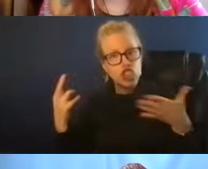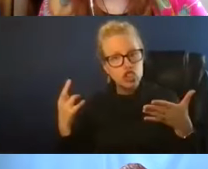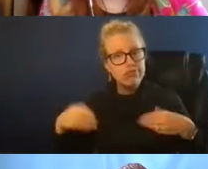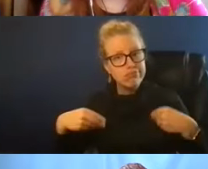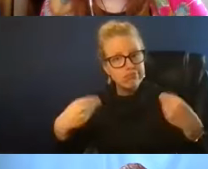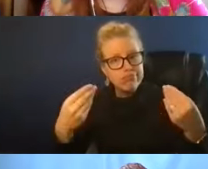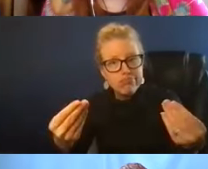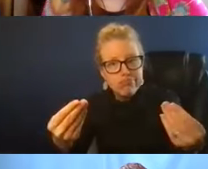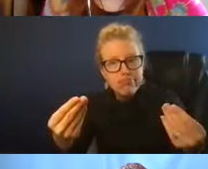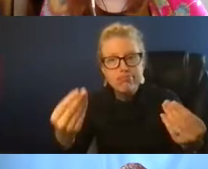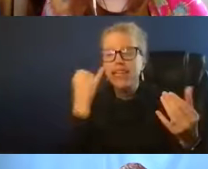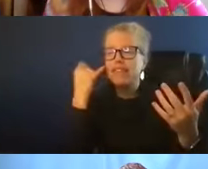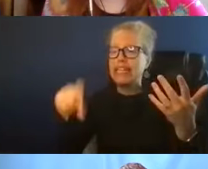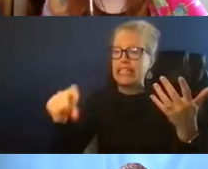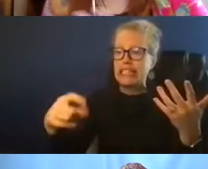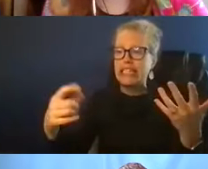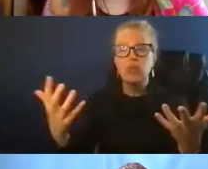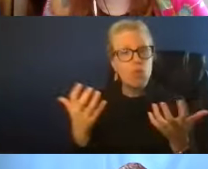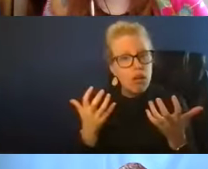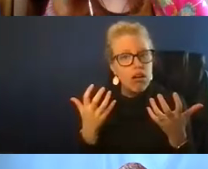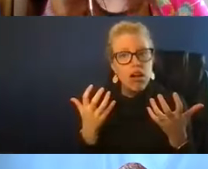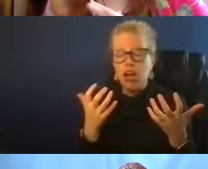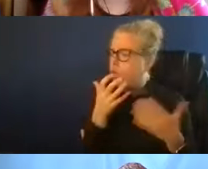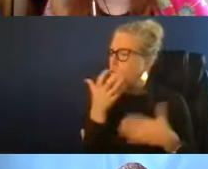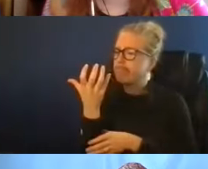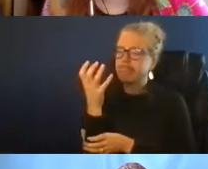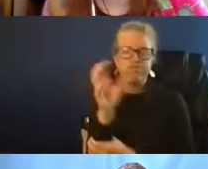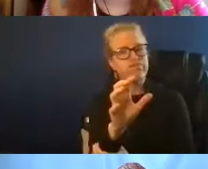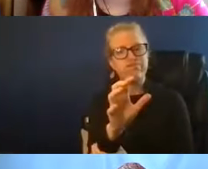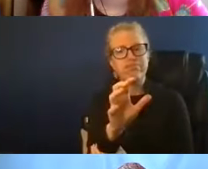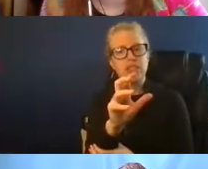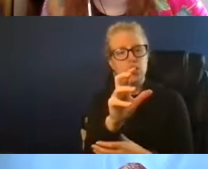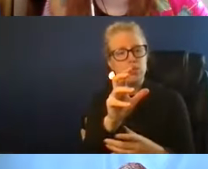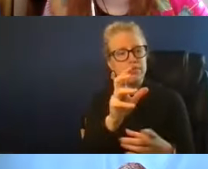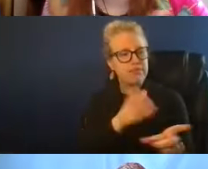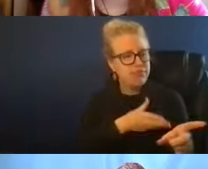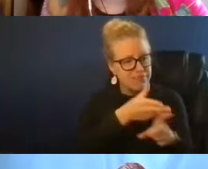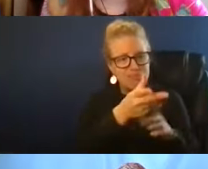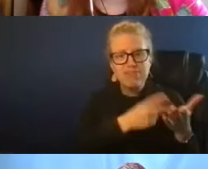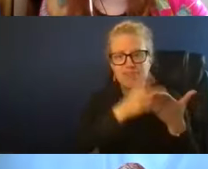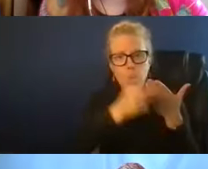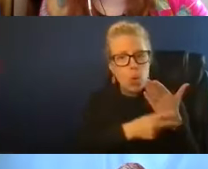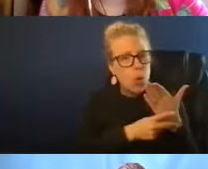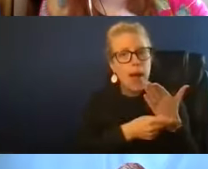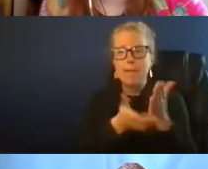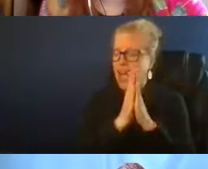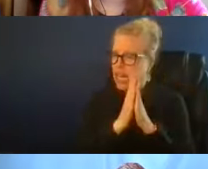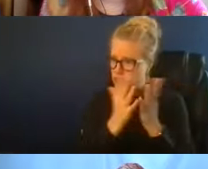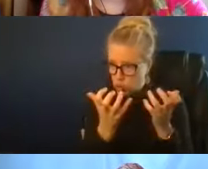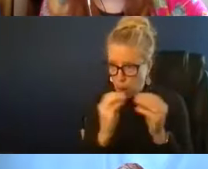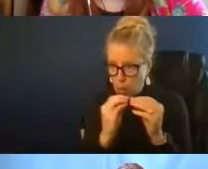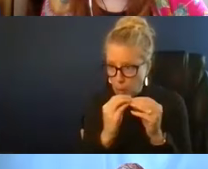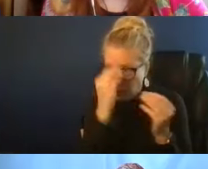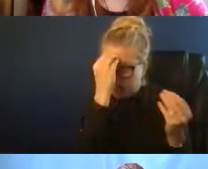want it. We're not forcing them into a specific program or resource. We're asking, would you like information on